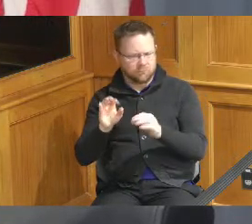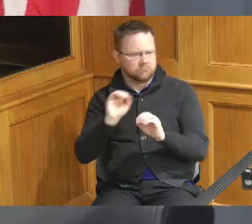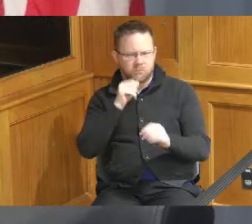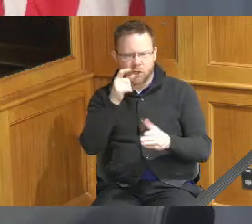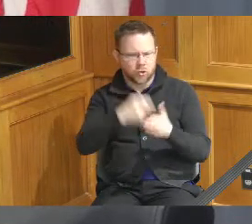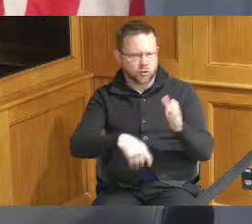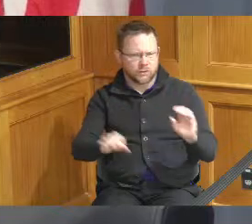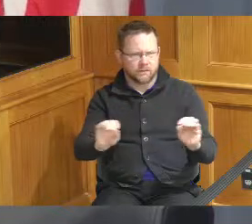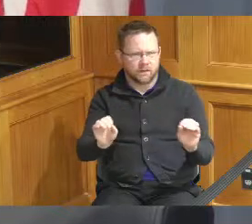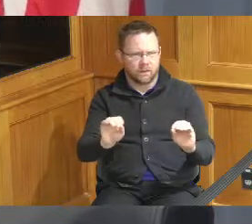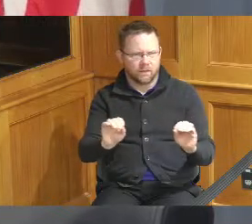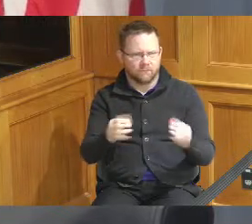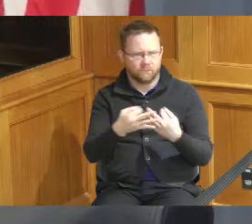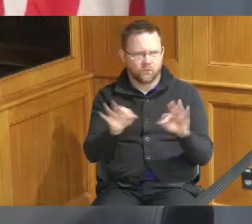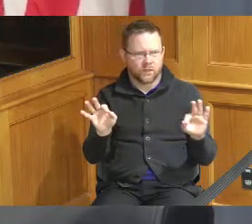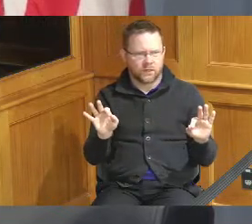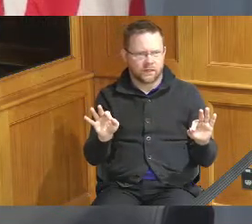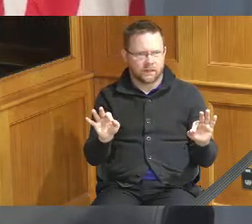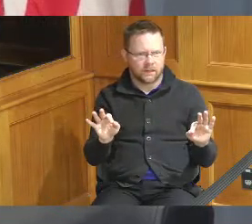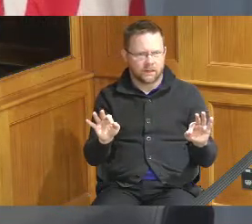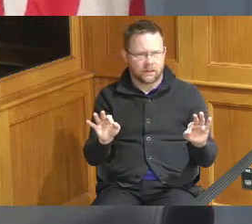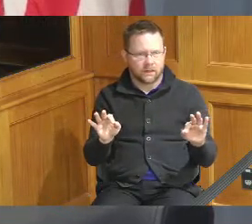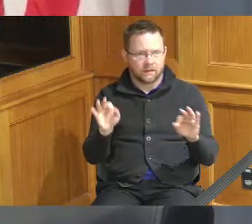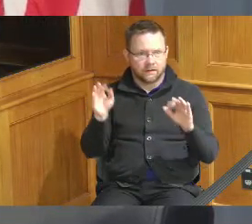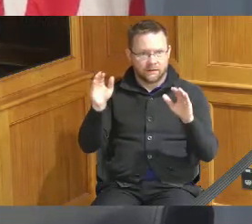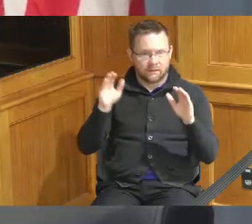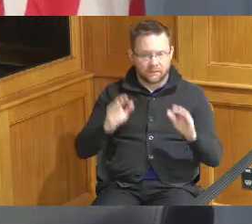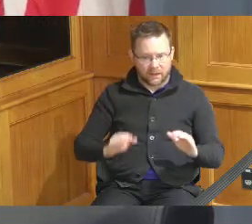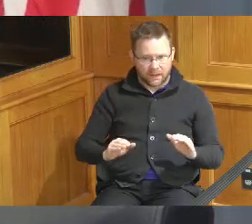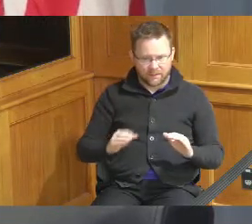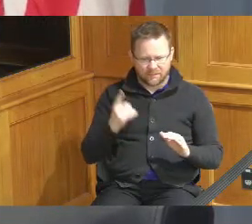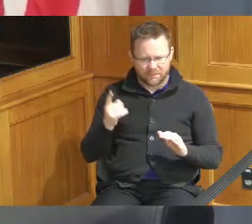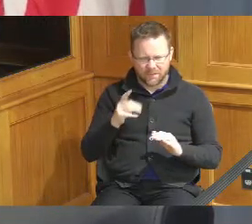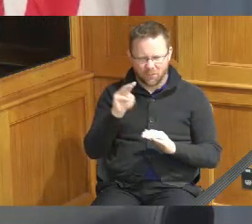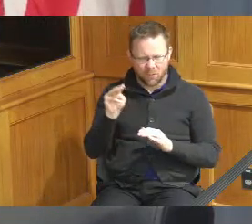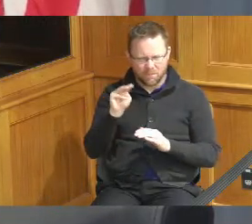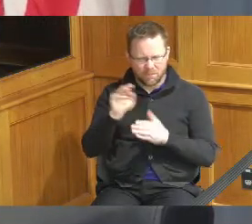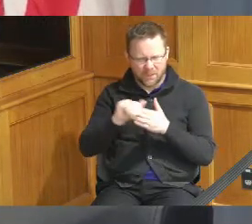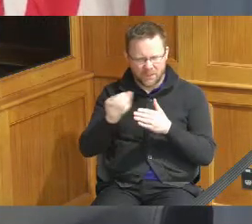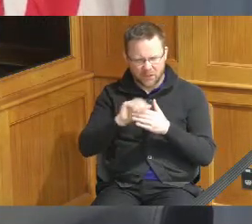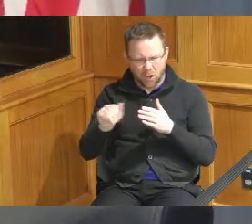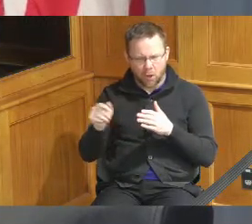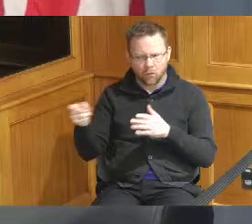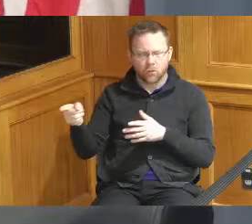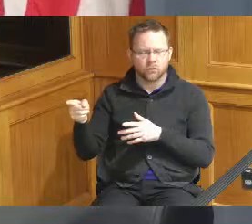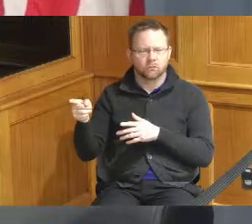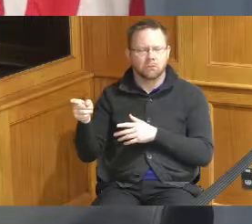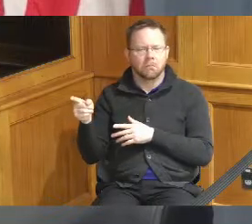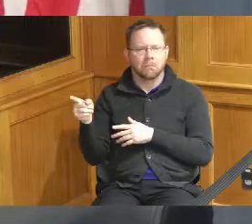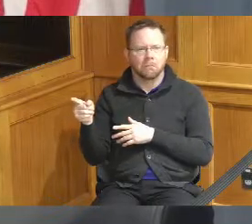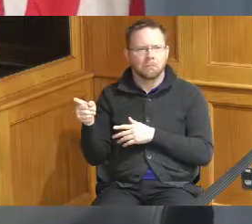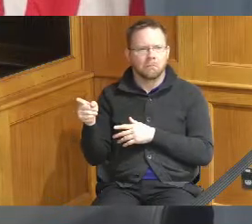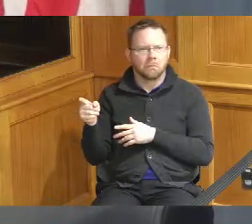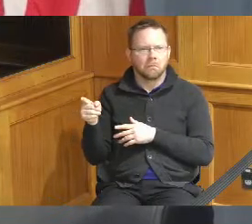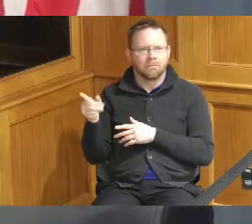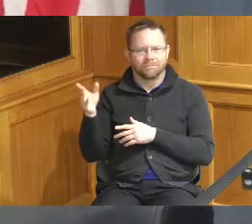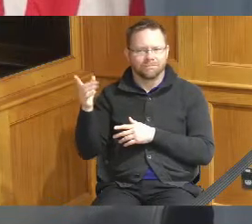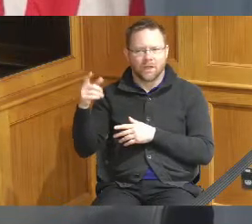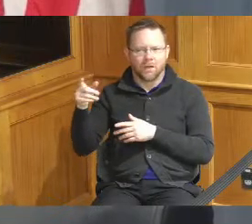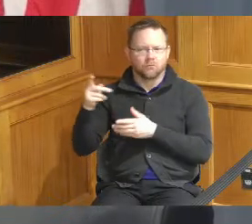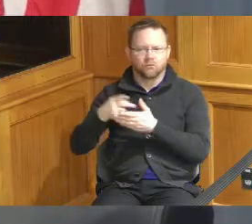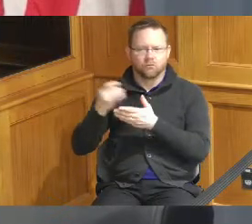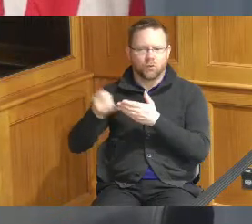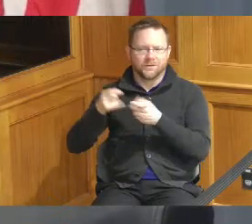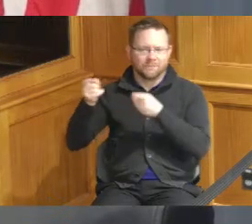us anything. It's free. Then there was something with $1 million in it that they would get for being the project